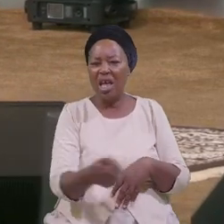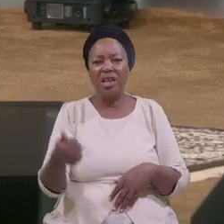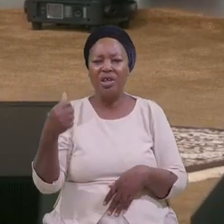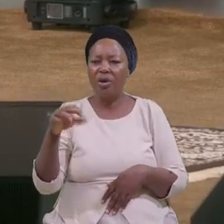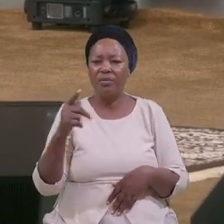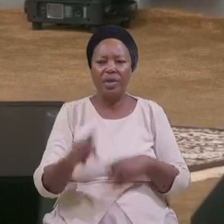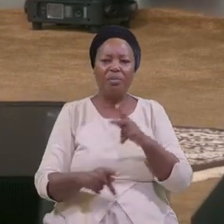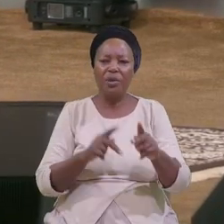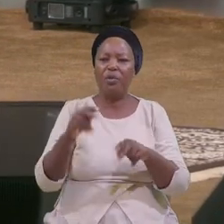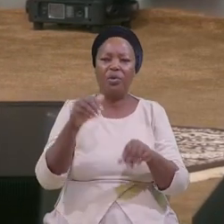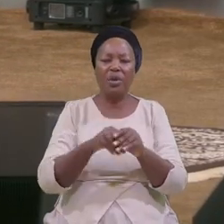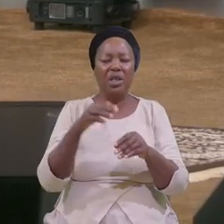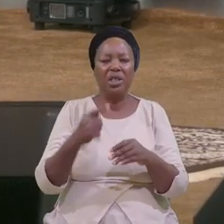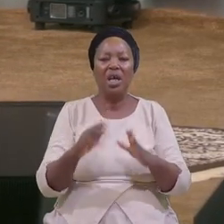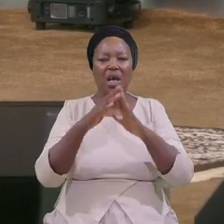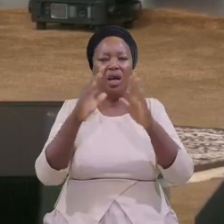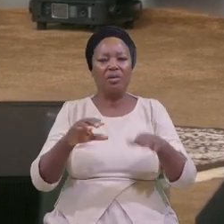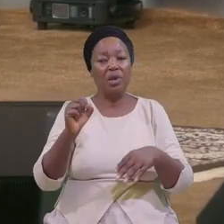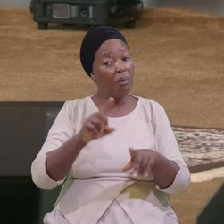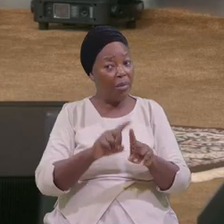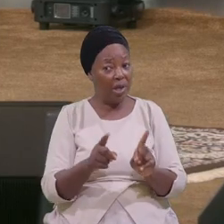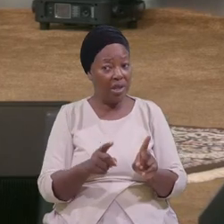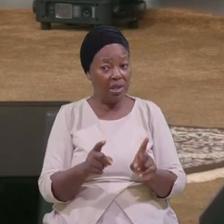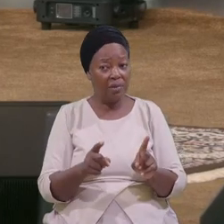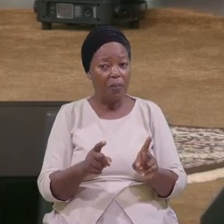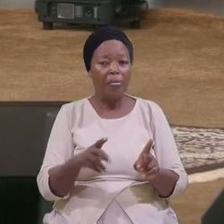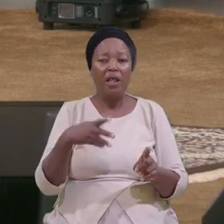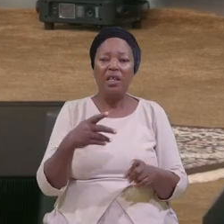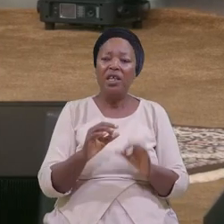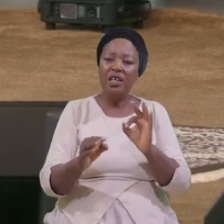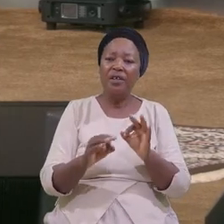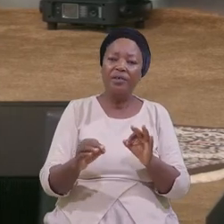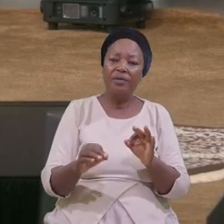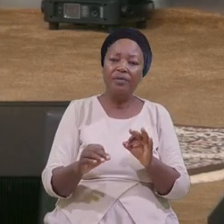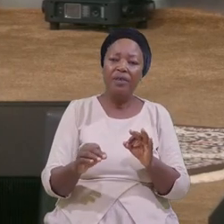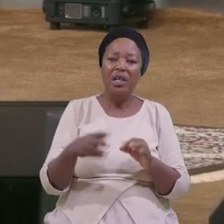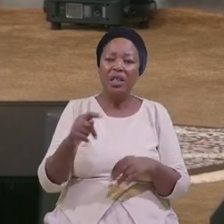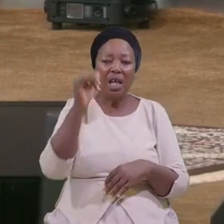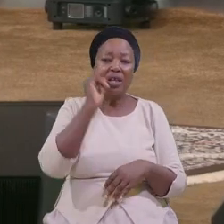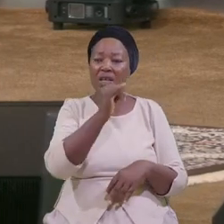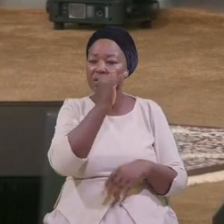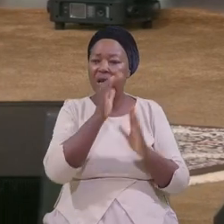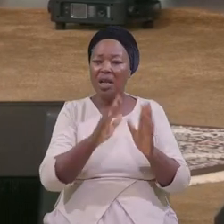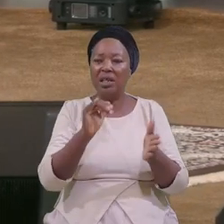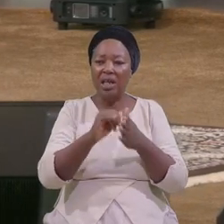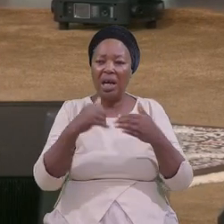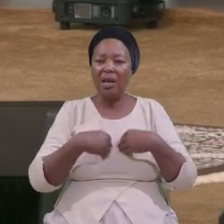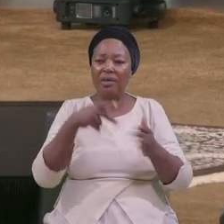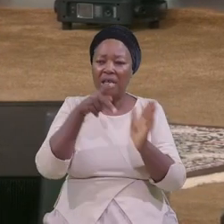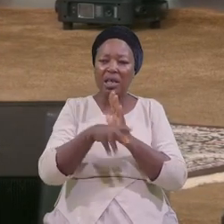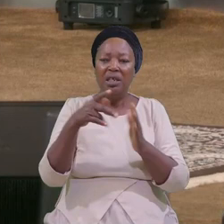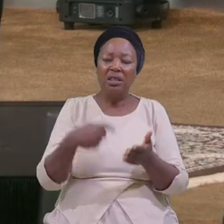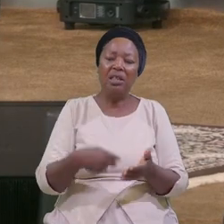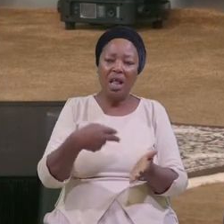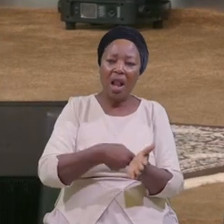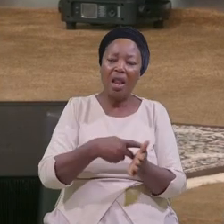people in the houses. But the Israelite that has slain the lamb and applied the blood,